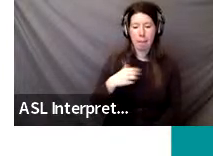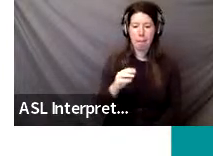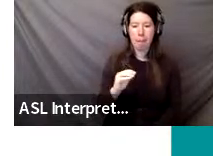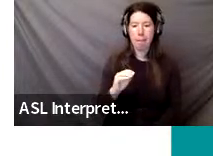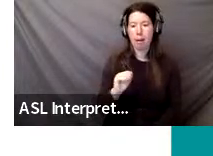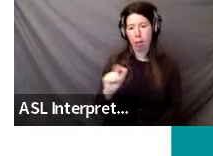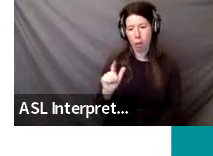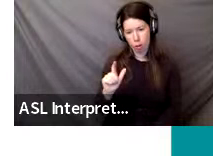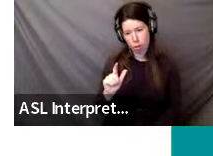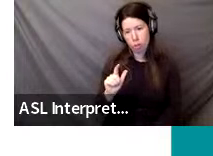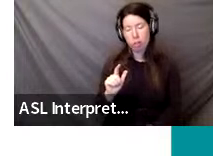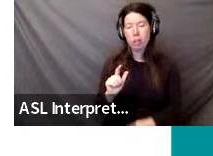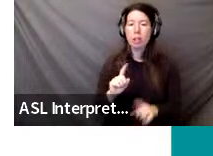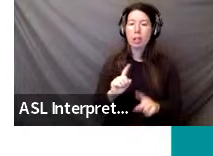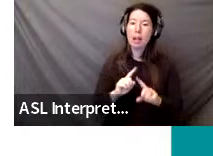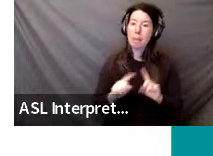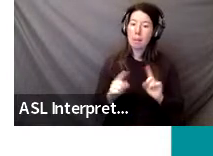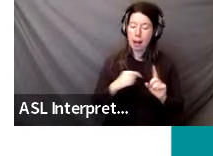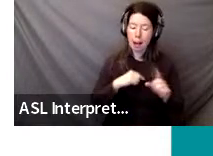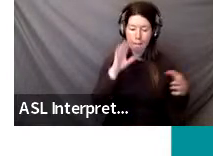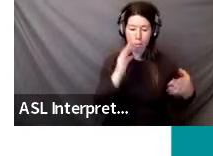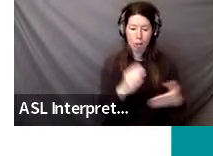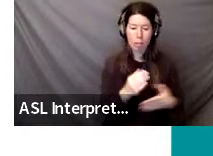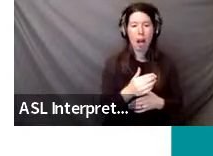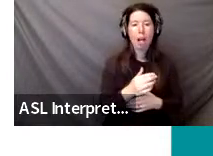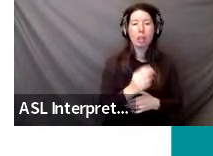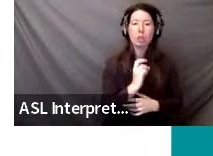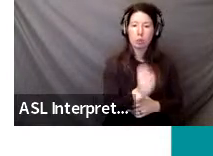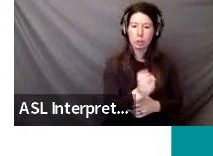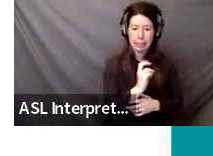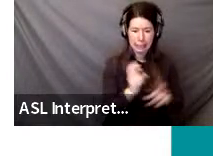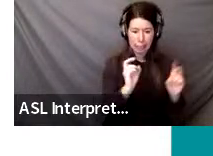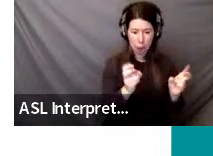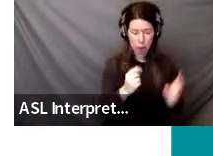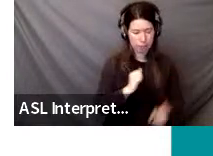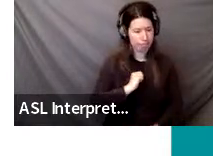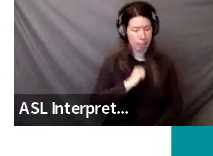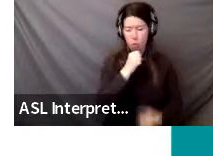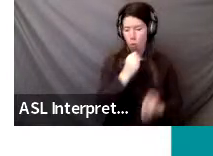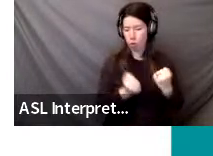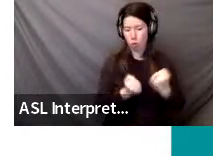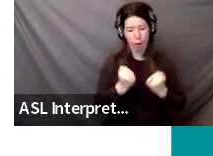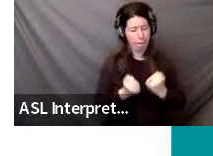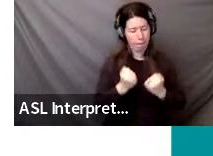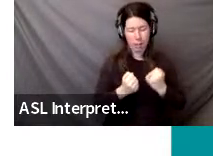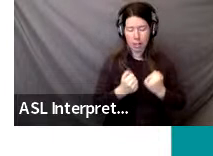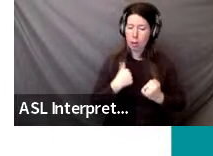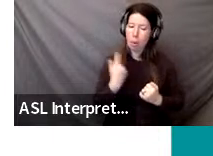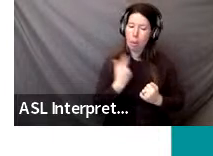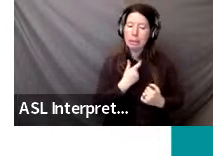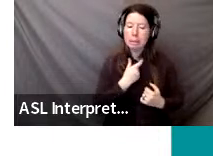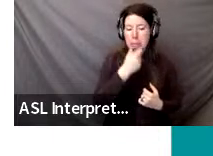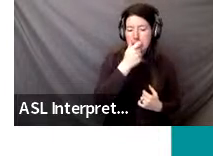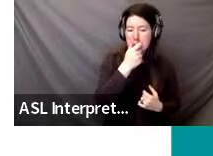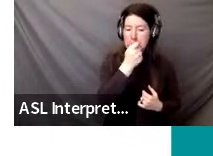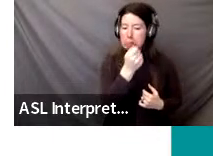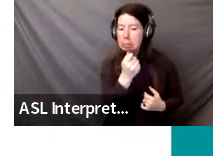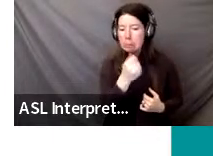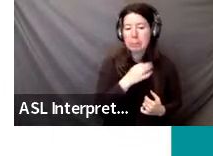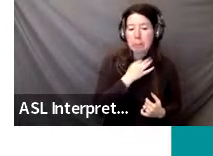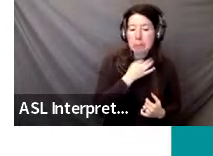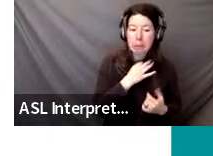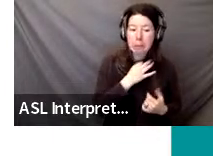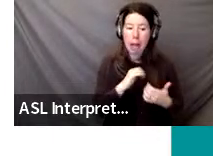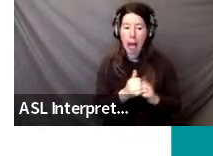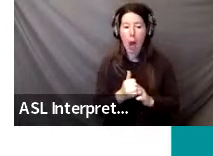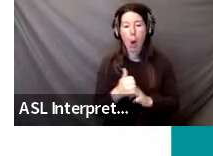I am focused on transit issues. I don't drive, so I'm always interested in how transit will be